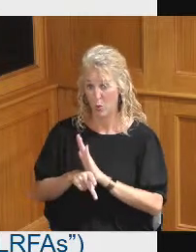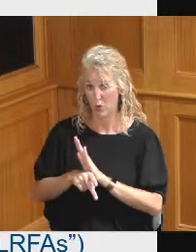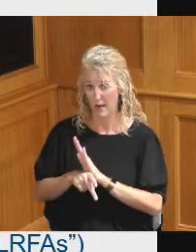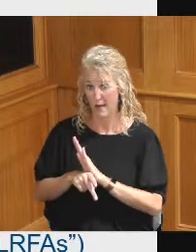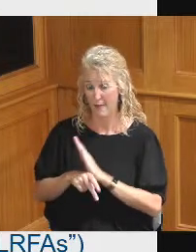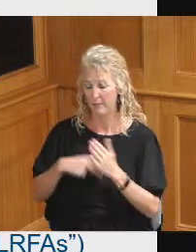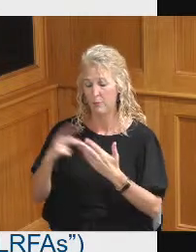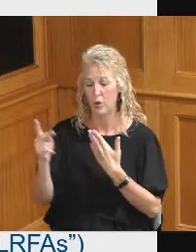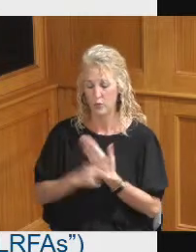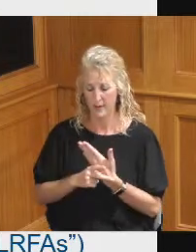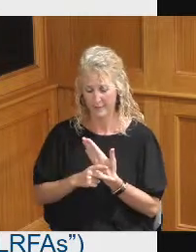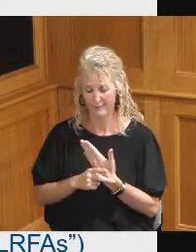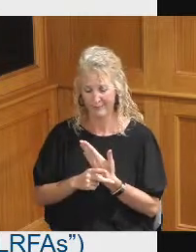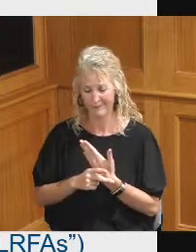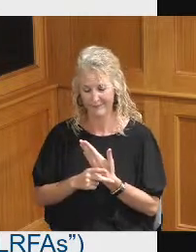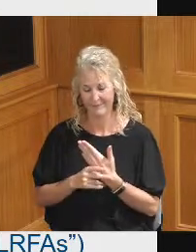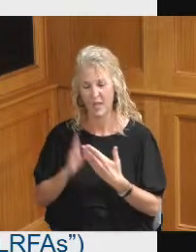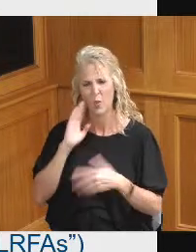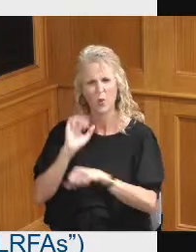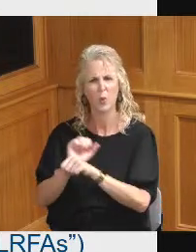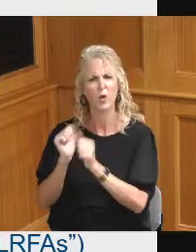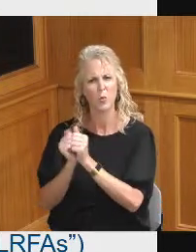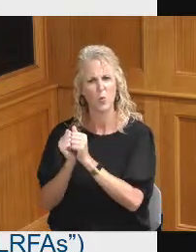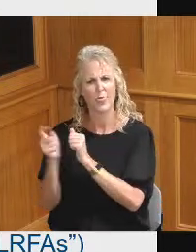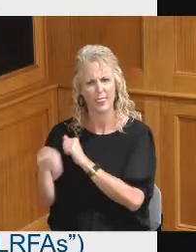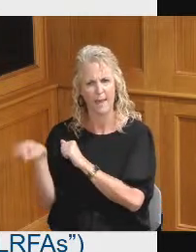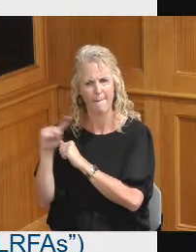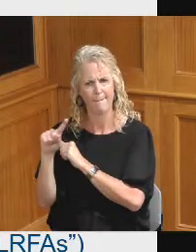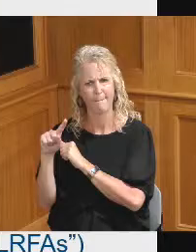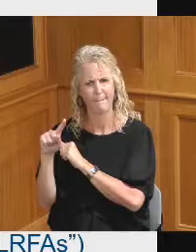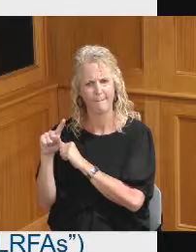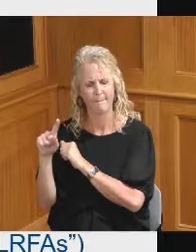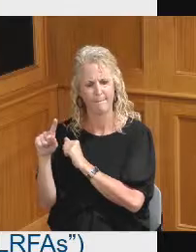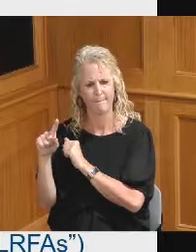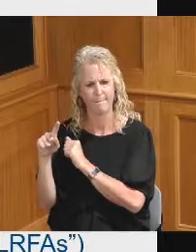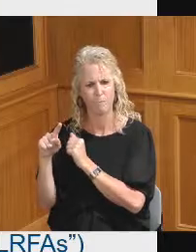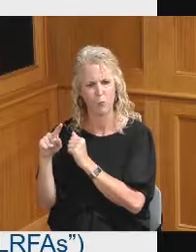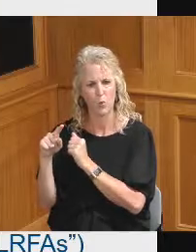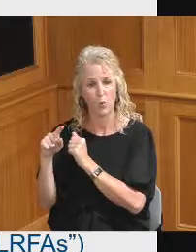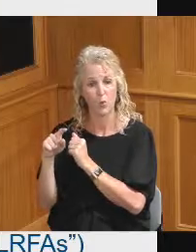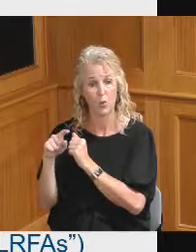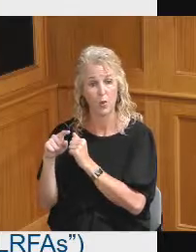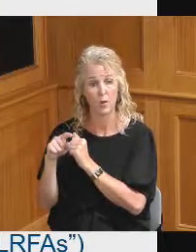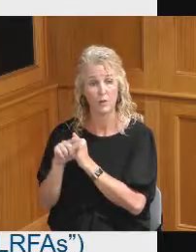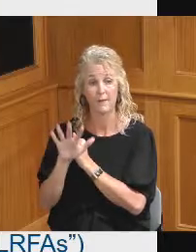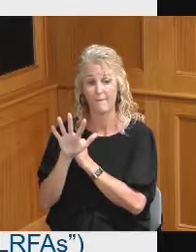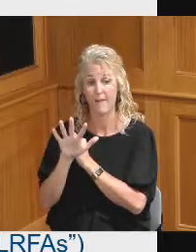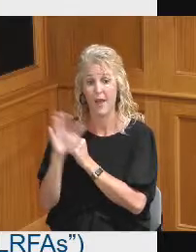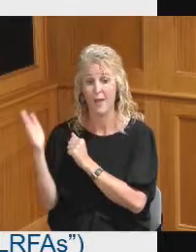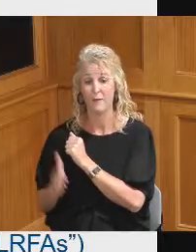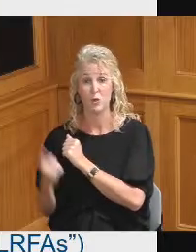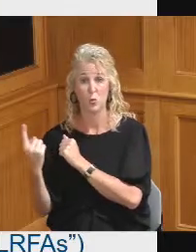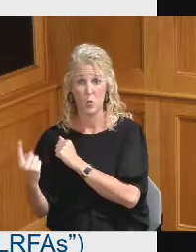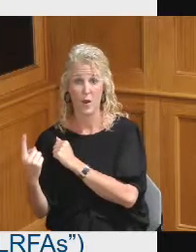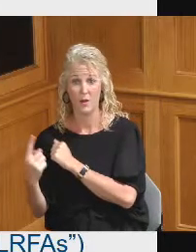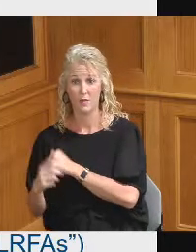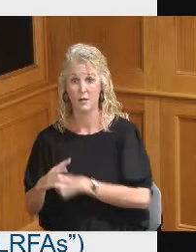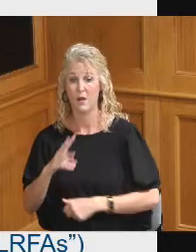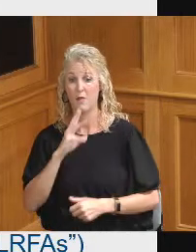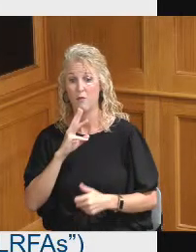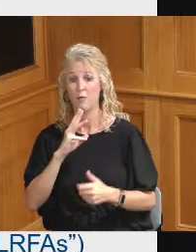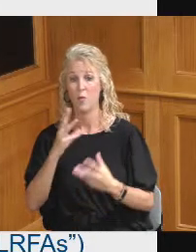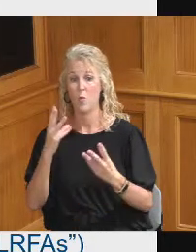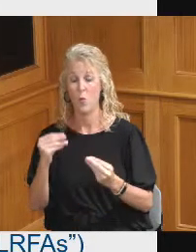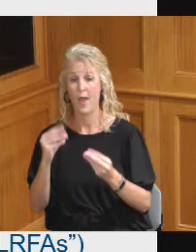to remove, and we'll work with them on this, to remove a 5-to-1 ratio of wet weather